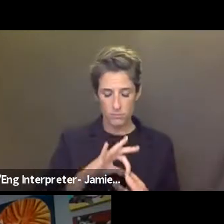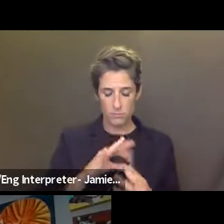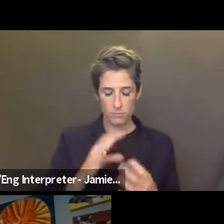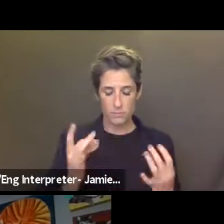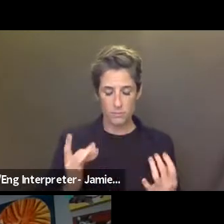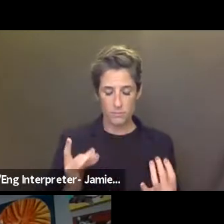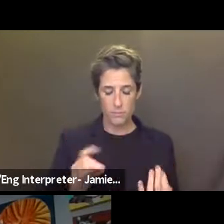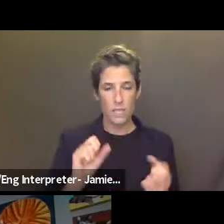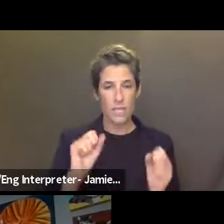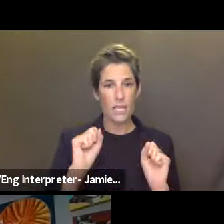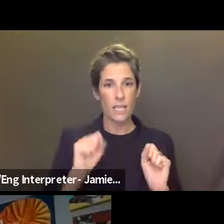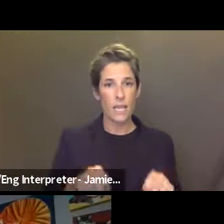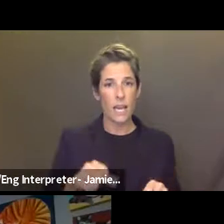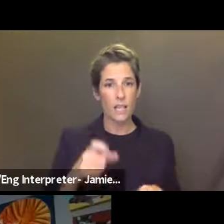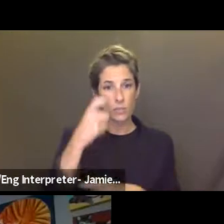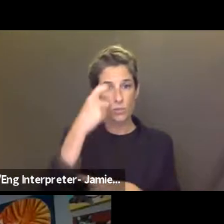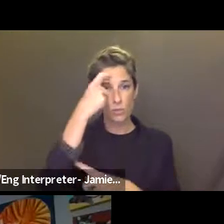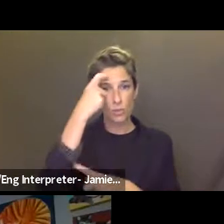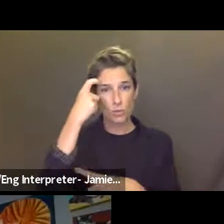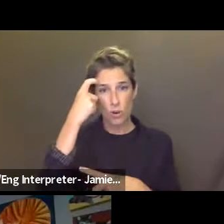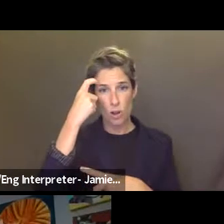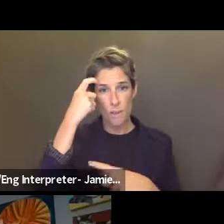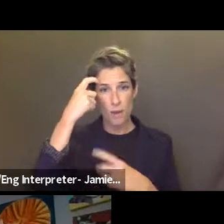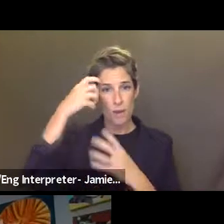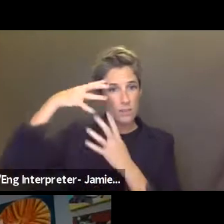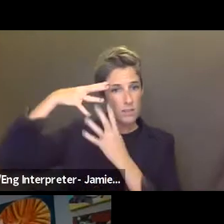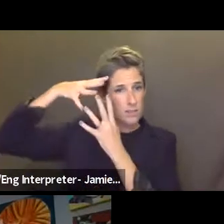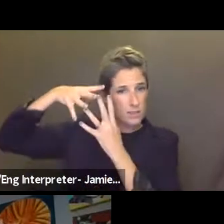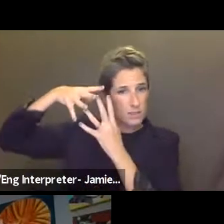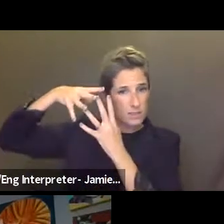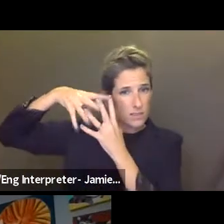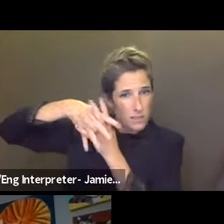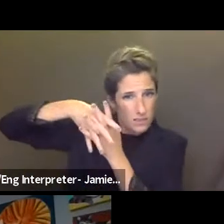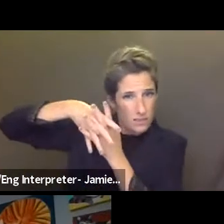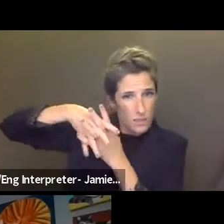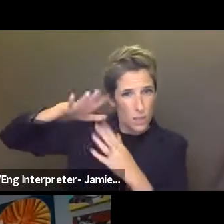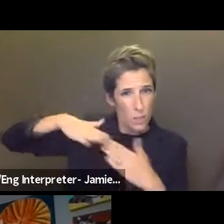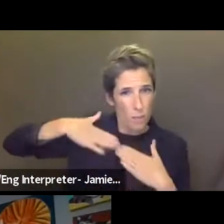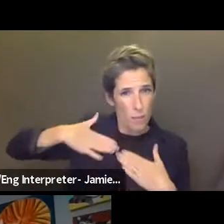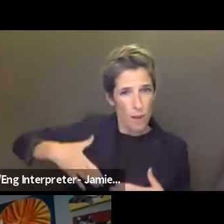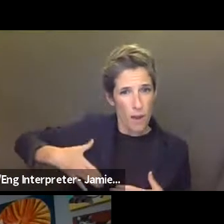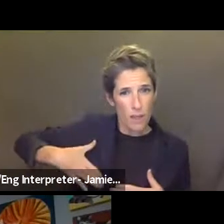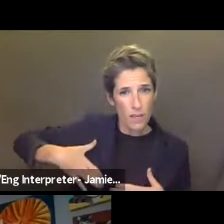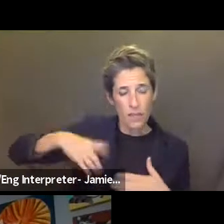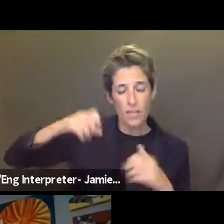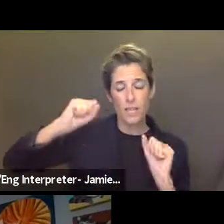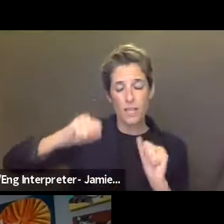take some of the trauma that's settled in your body out.